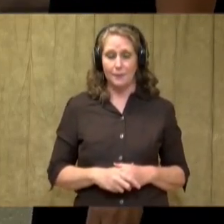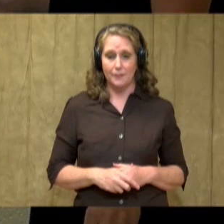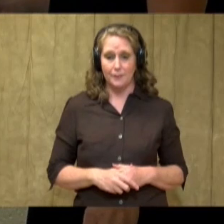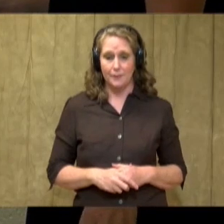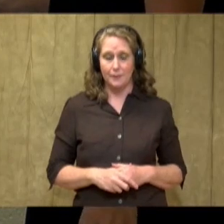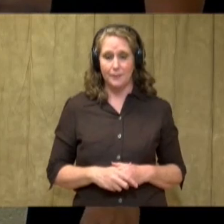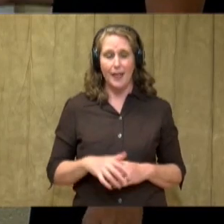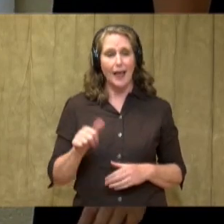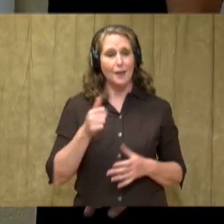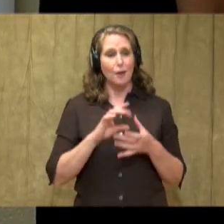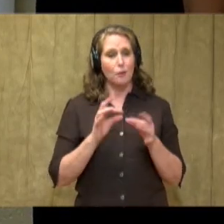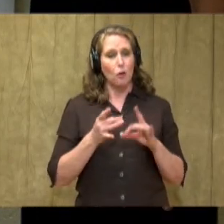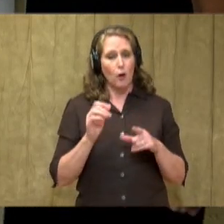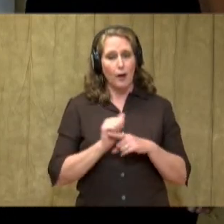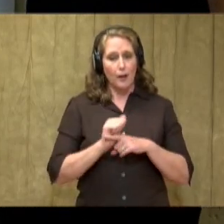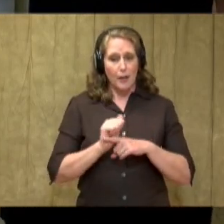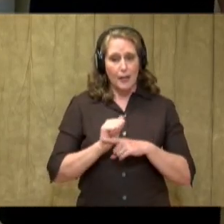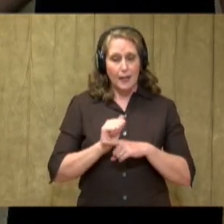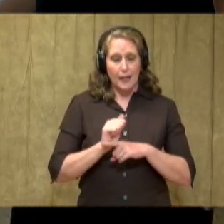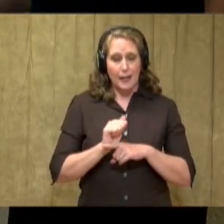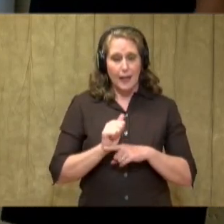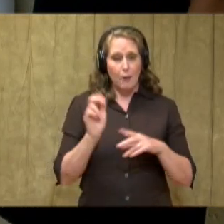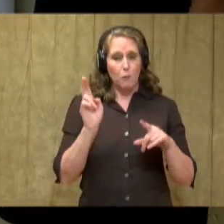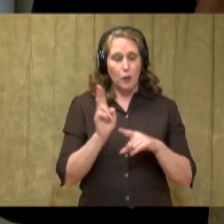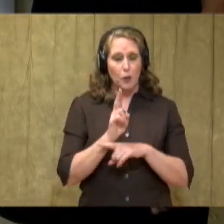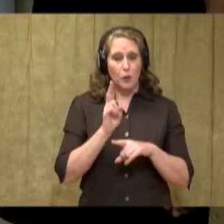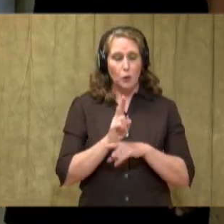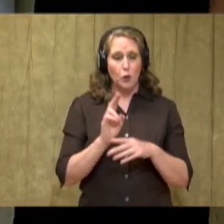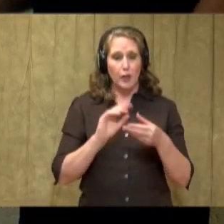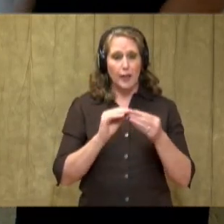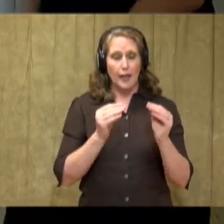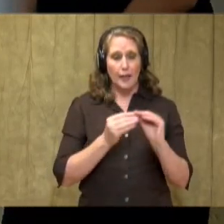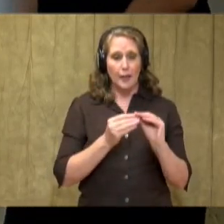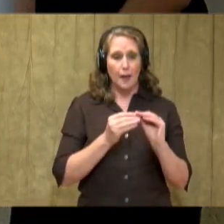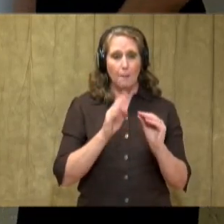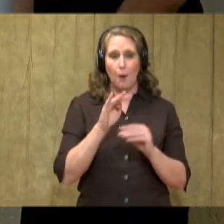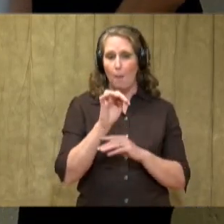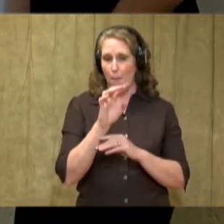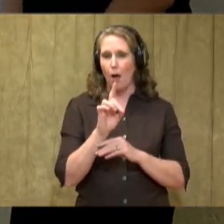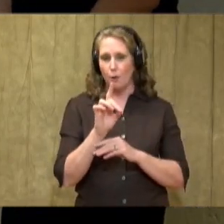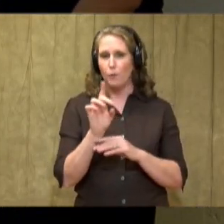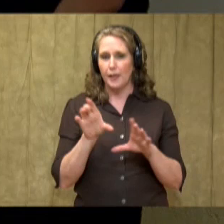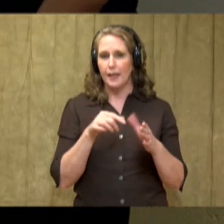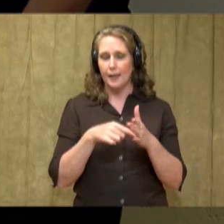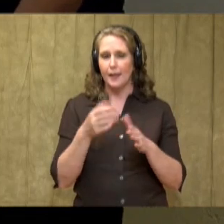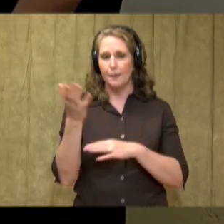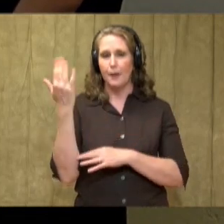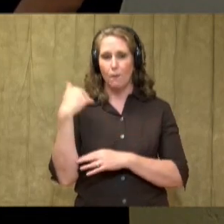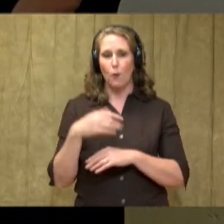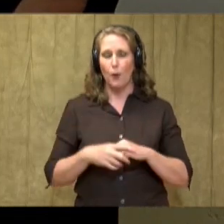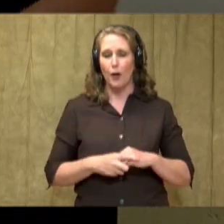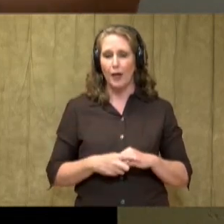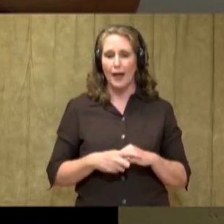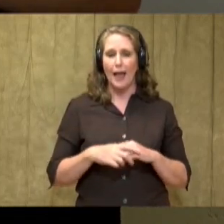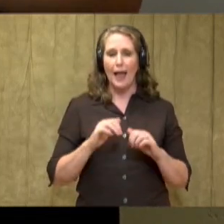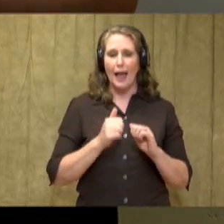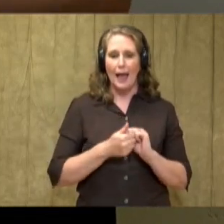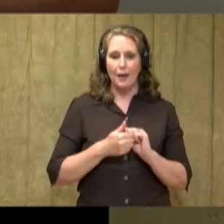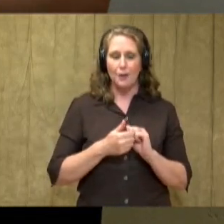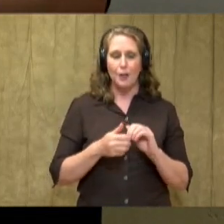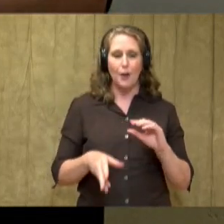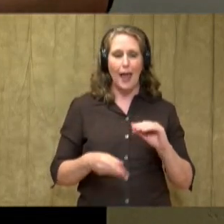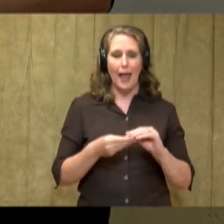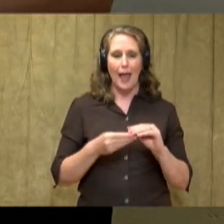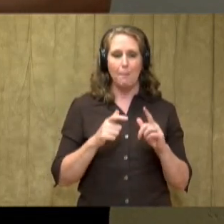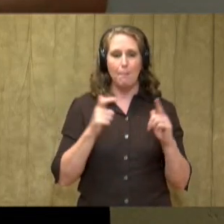Let's do another one for practice. We used a number bond earlier in the month to add higher